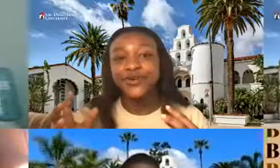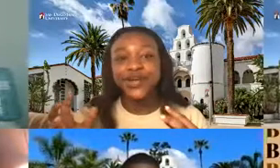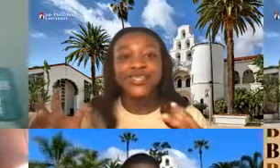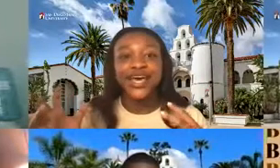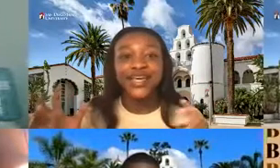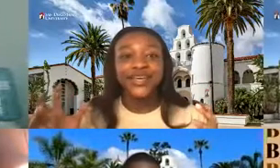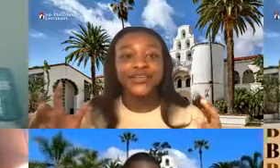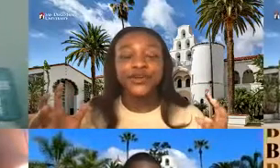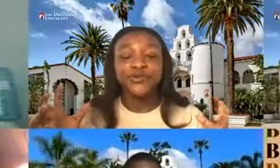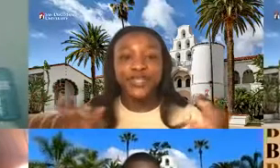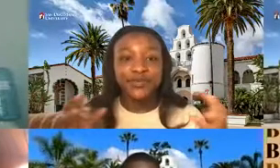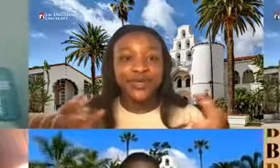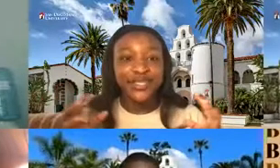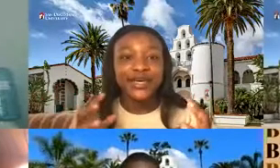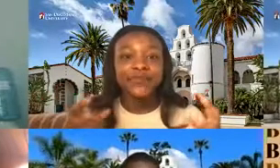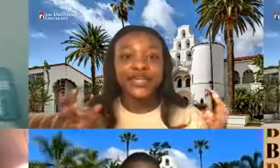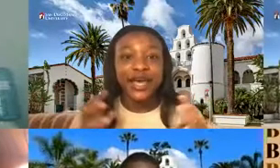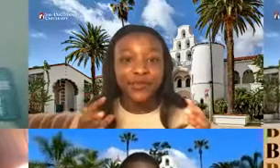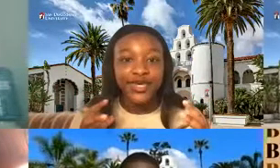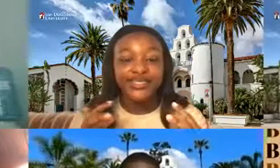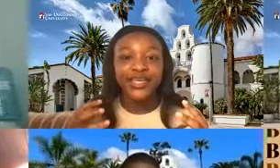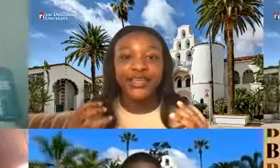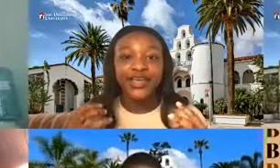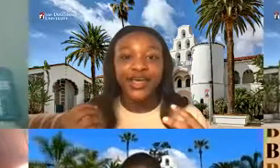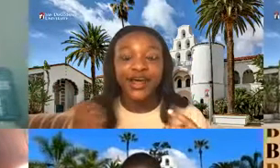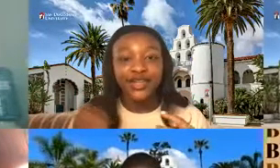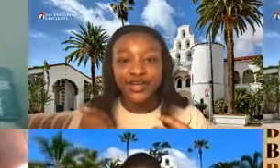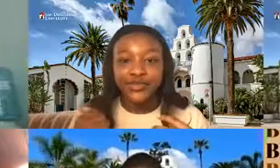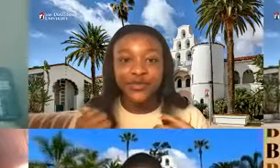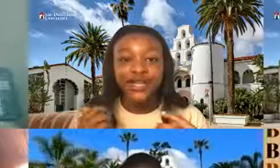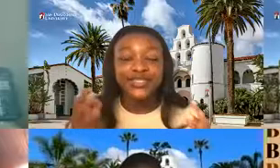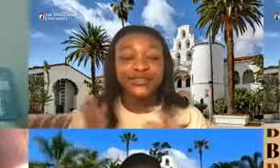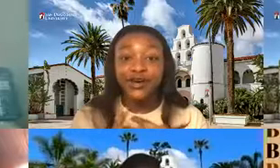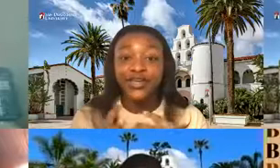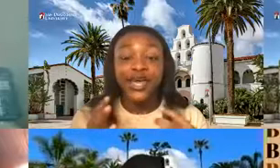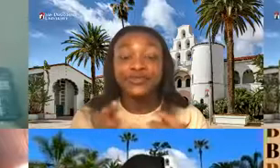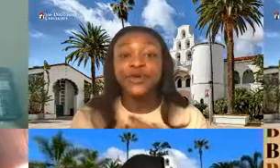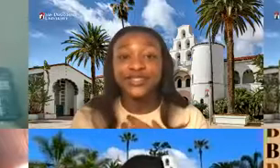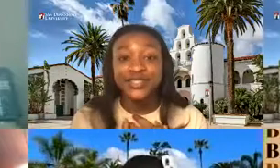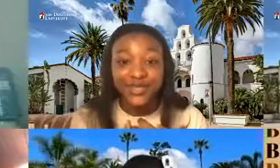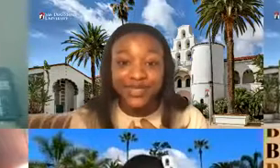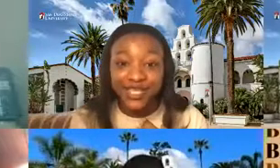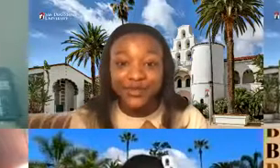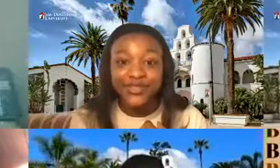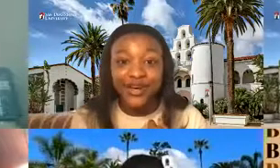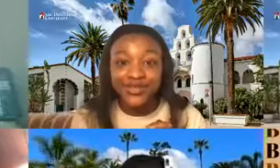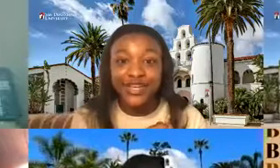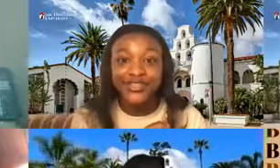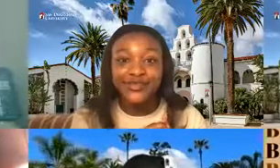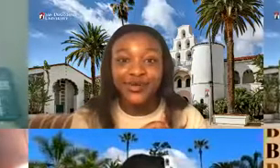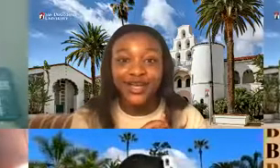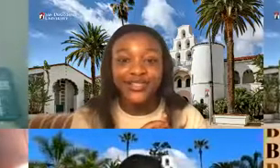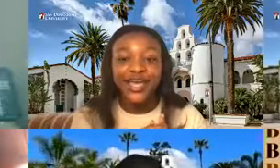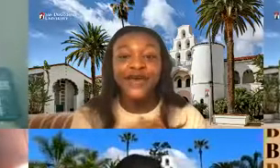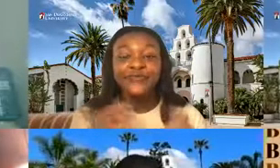HDS2 programs that, you know, really build us up and help us and are there to support us, as well as the Dream Team, who's also there